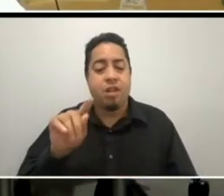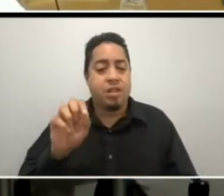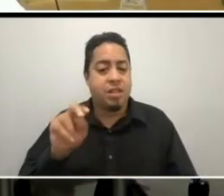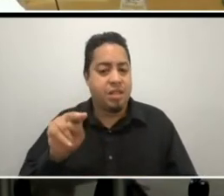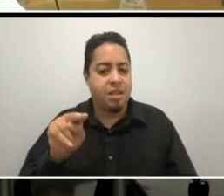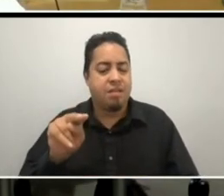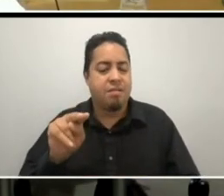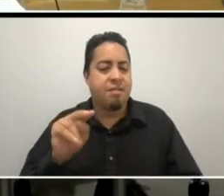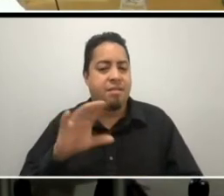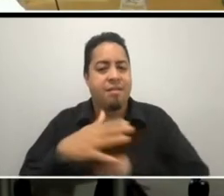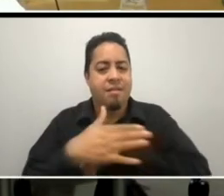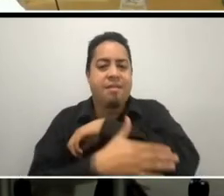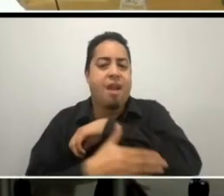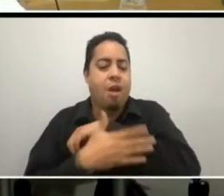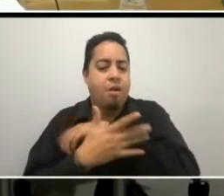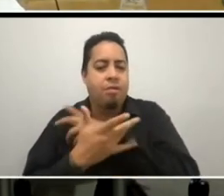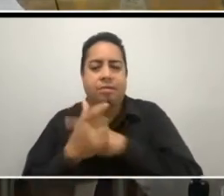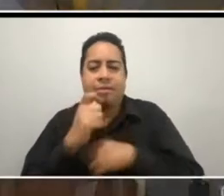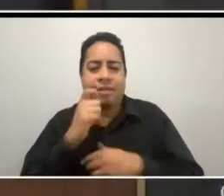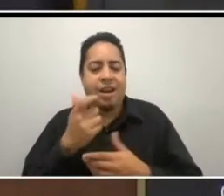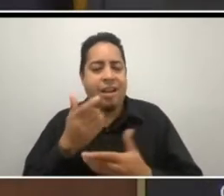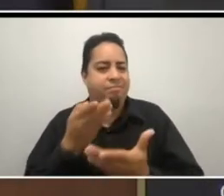allegations had no merit.